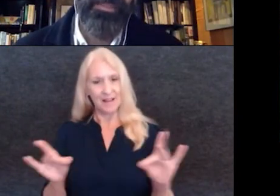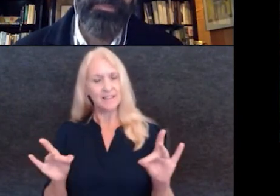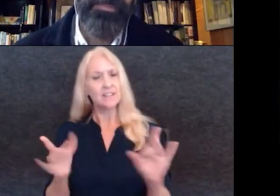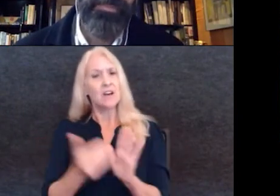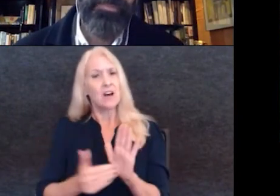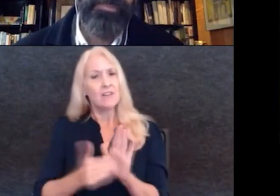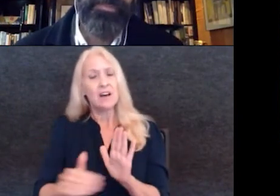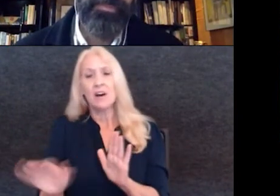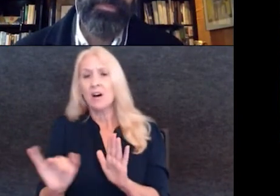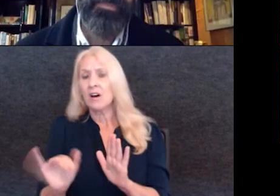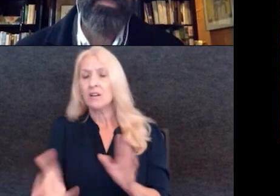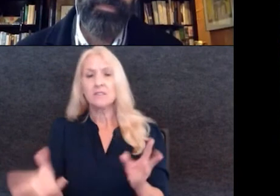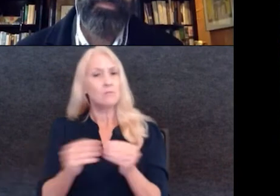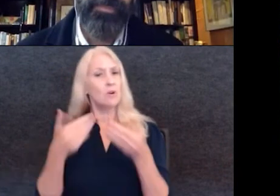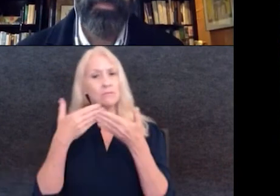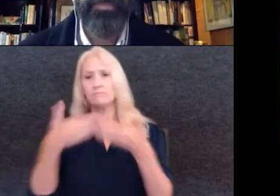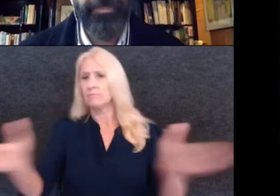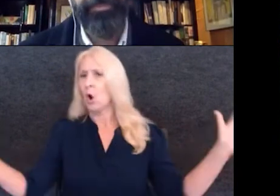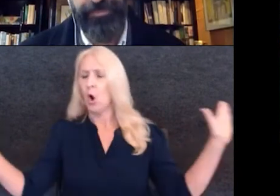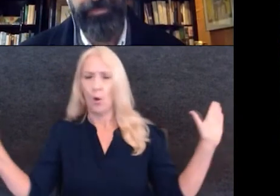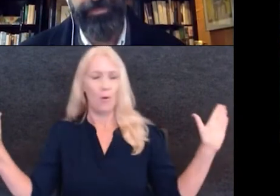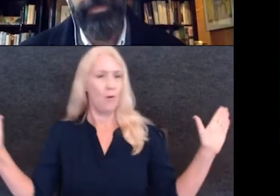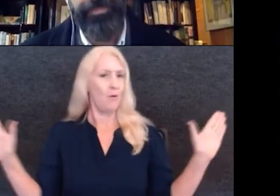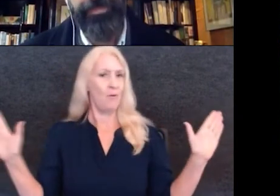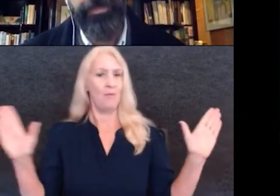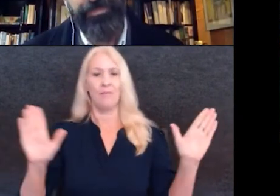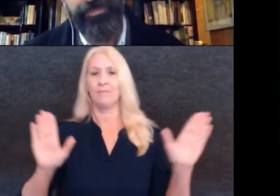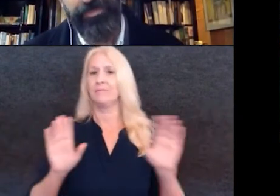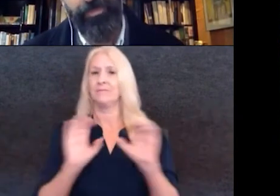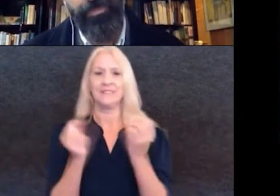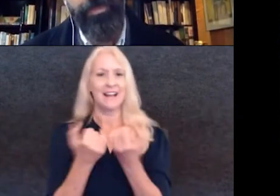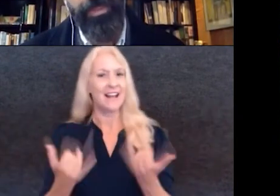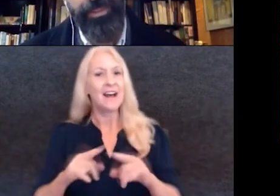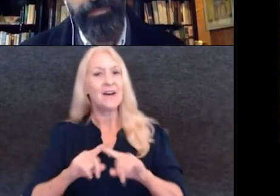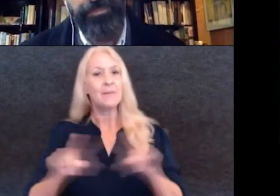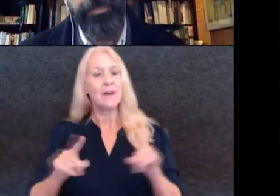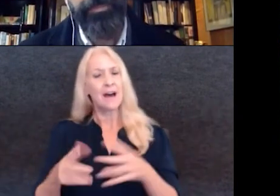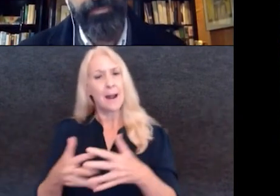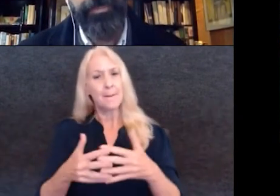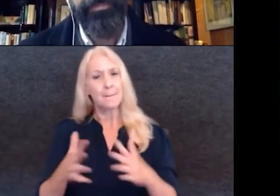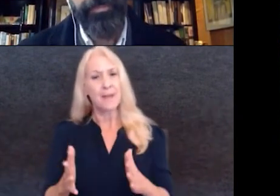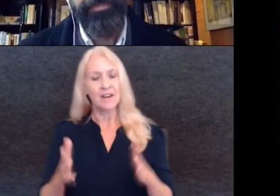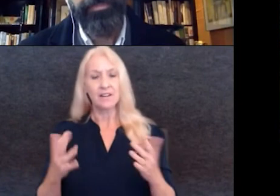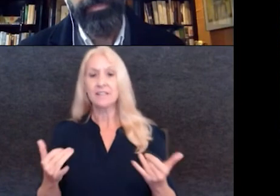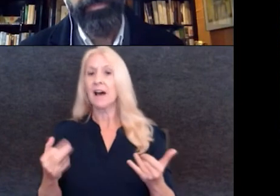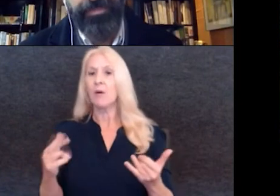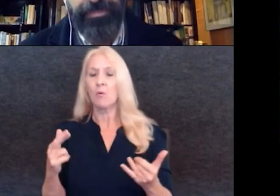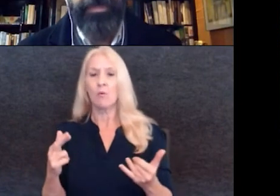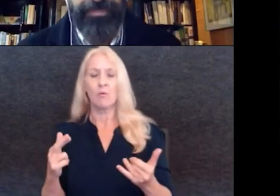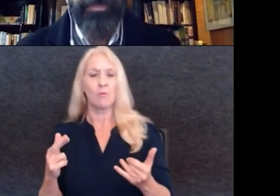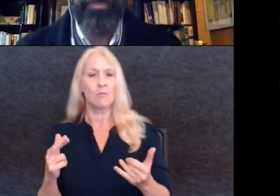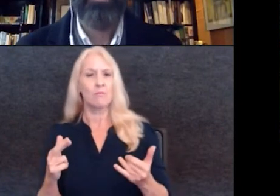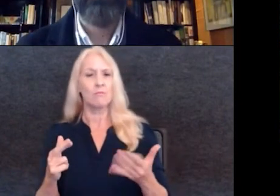cases, and plus we're a much more open society now, wouldn't you say, Carlos? But people are, Americans, or who will